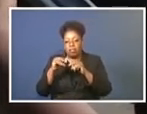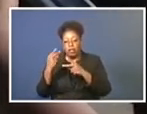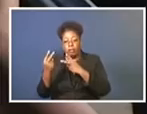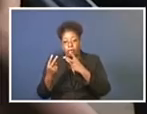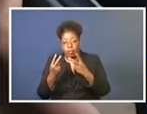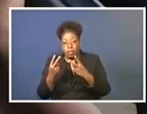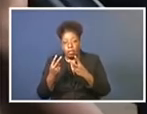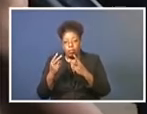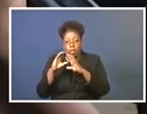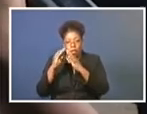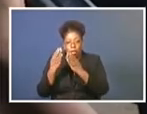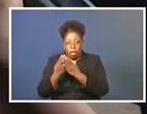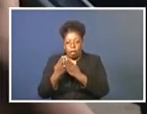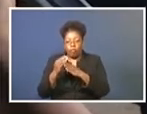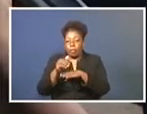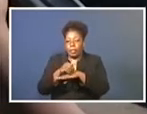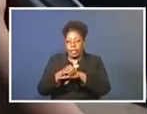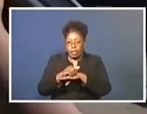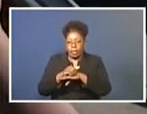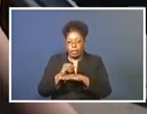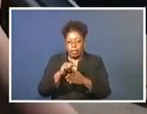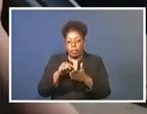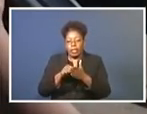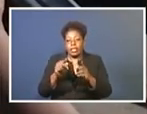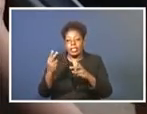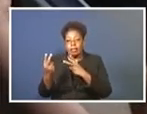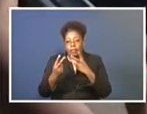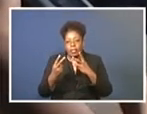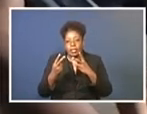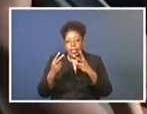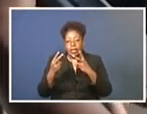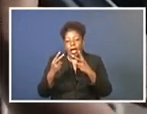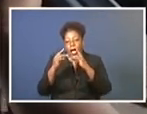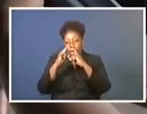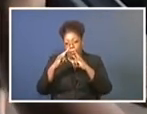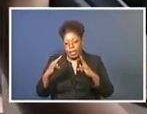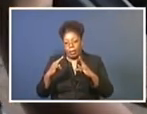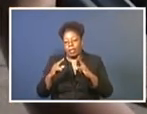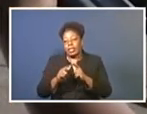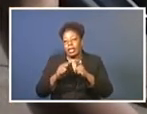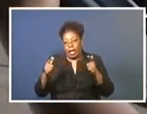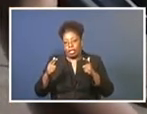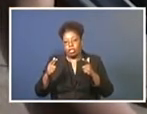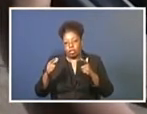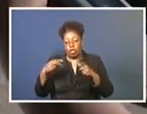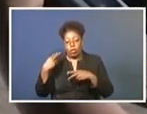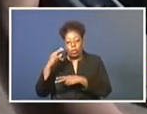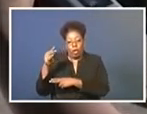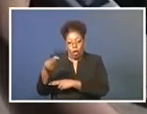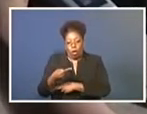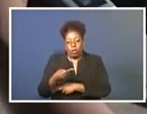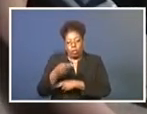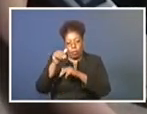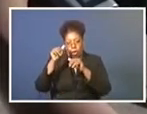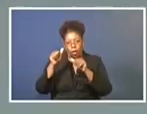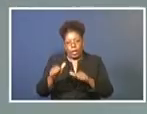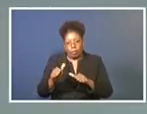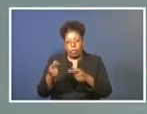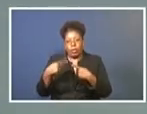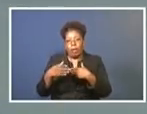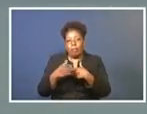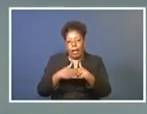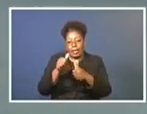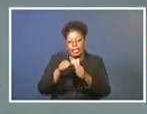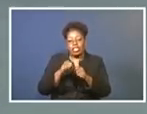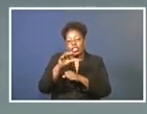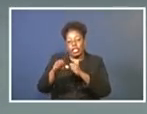from Seattle, but this visiting camp is the largest one we've been able to host, and we're really grateful for that, and we hope they're able to come back every year.